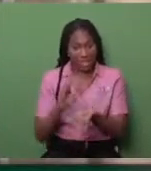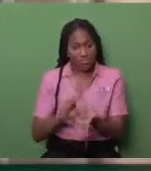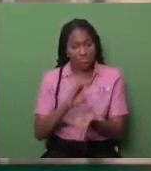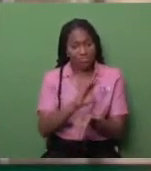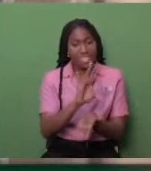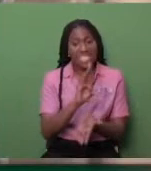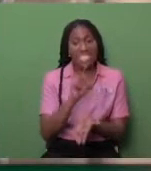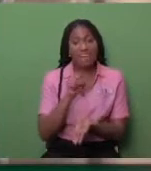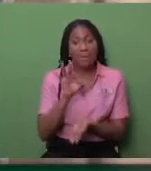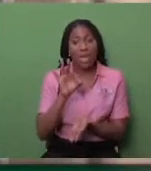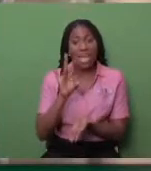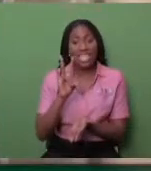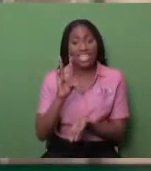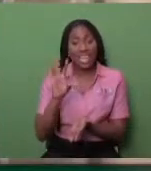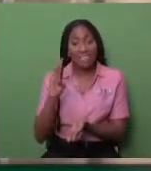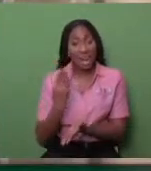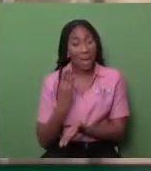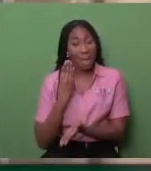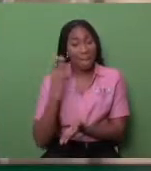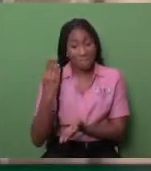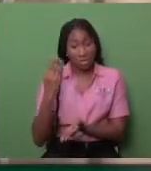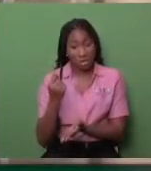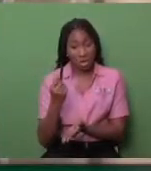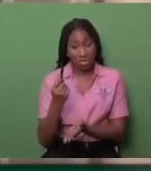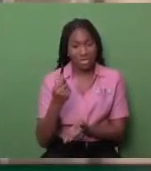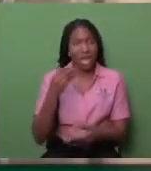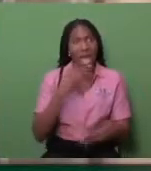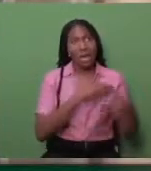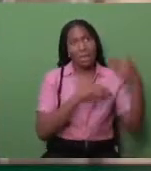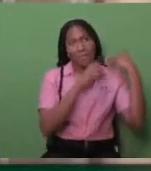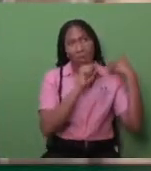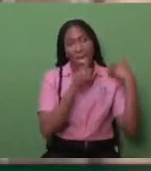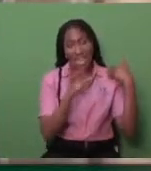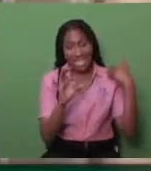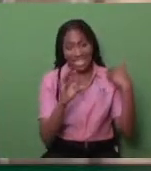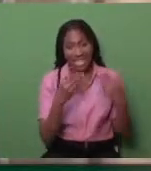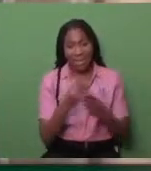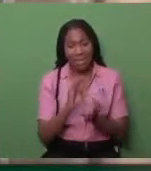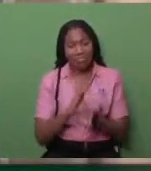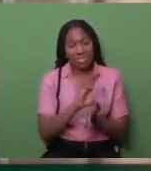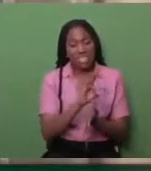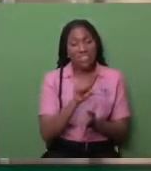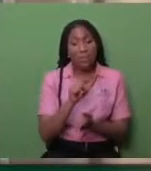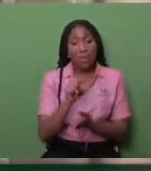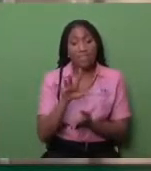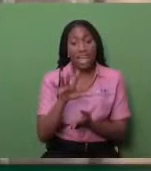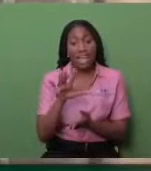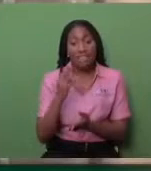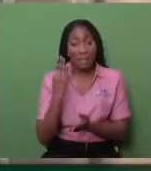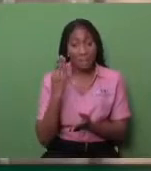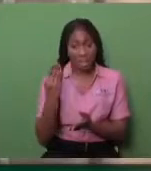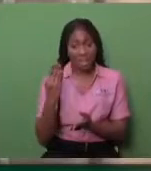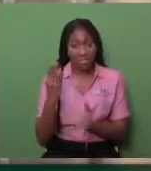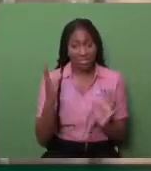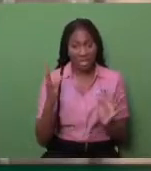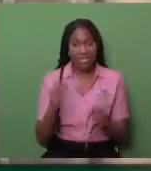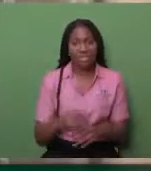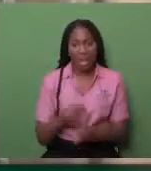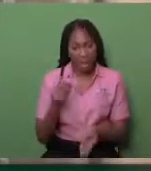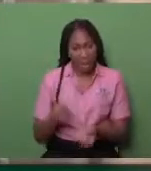7.97 billion, and in the year previous, 2019, 7.5 billion. So always the largest